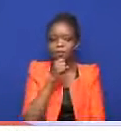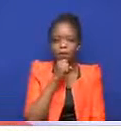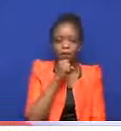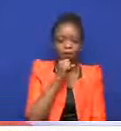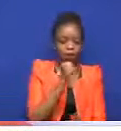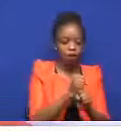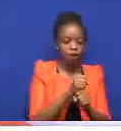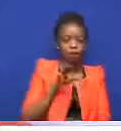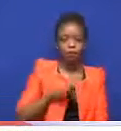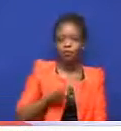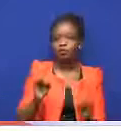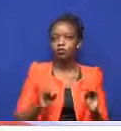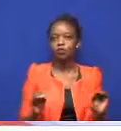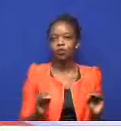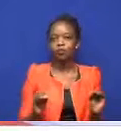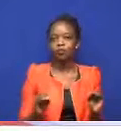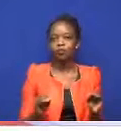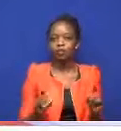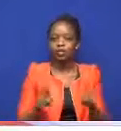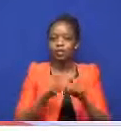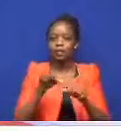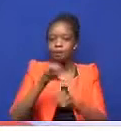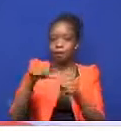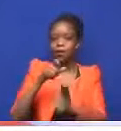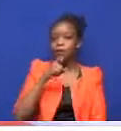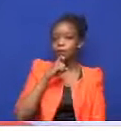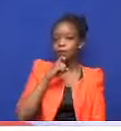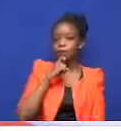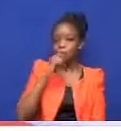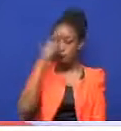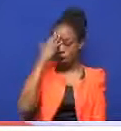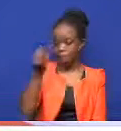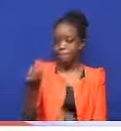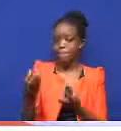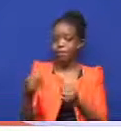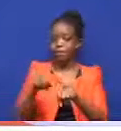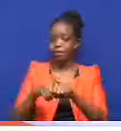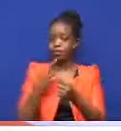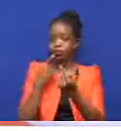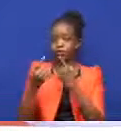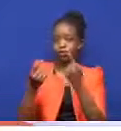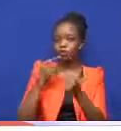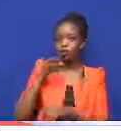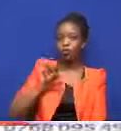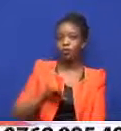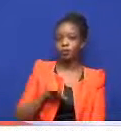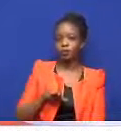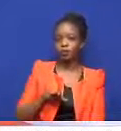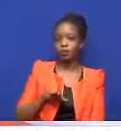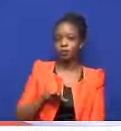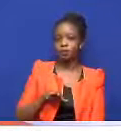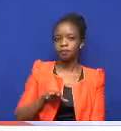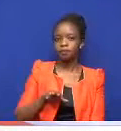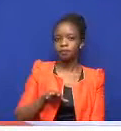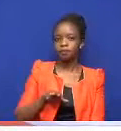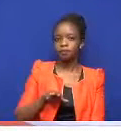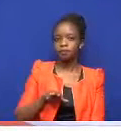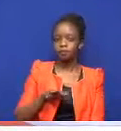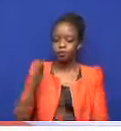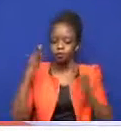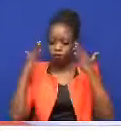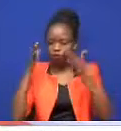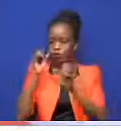thinking when the story was running. It's also about the men, because most of the time we talk about the women, you know, doing these jobs that